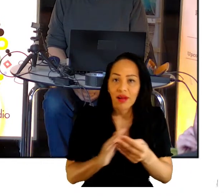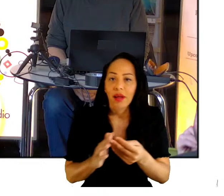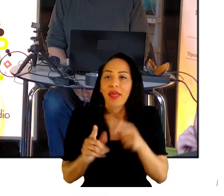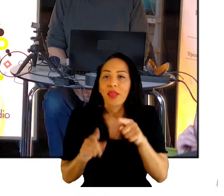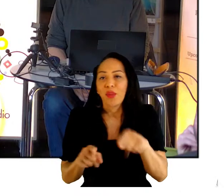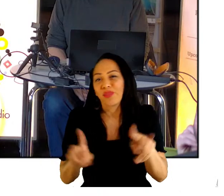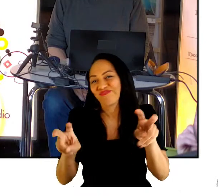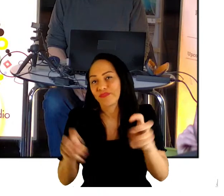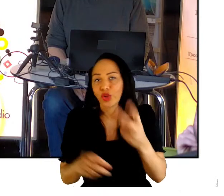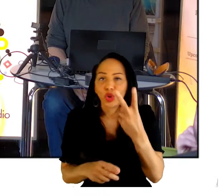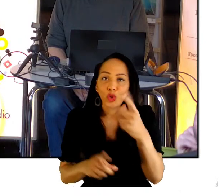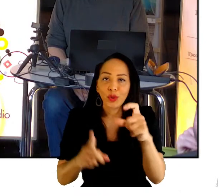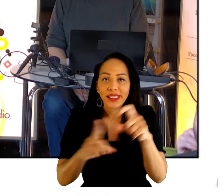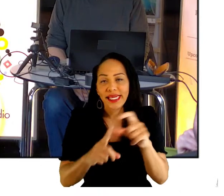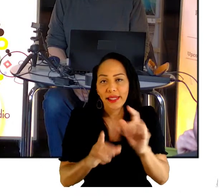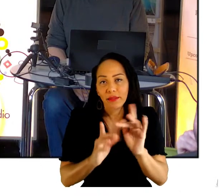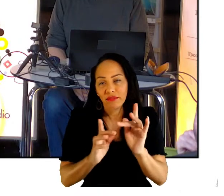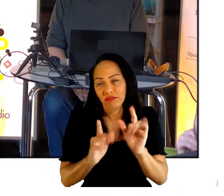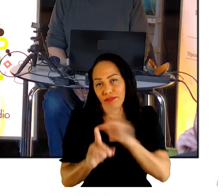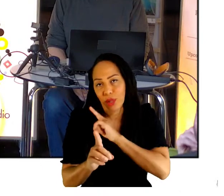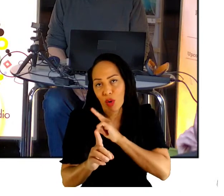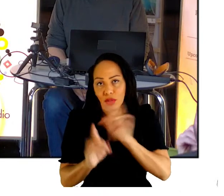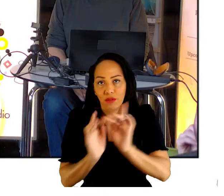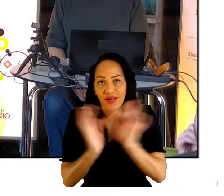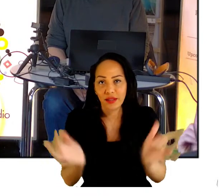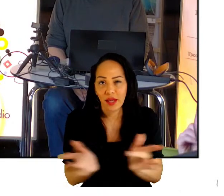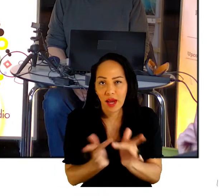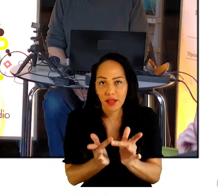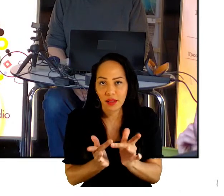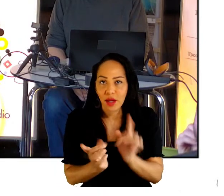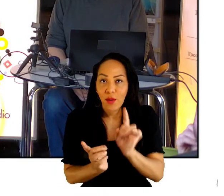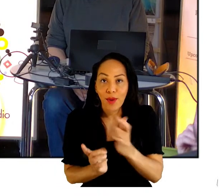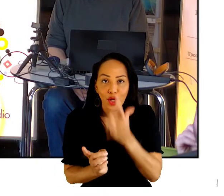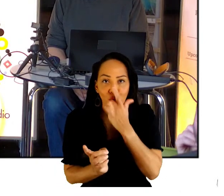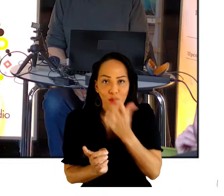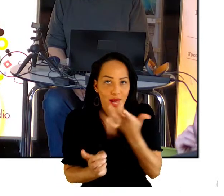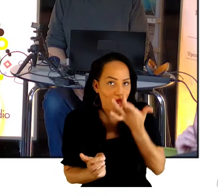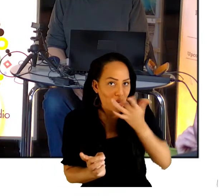But the idea of simulating who we could be,